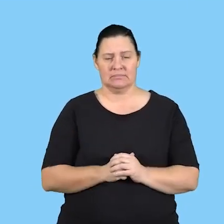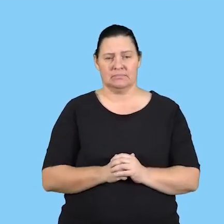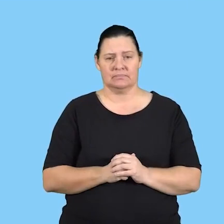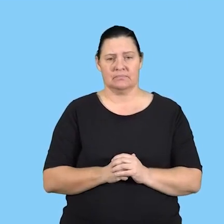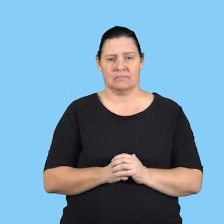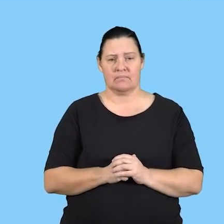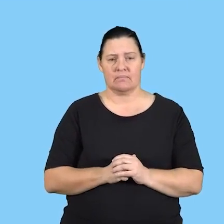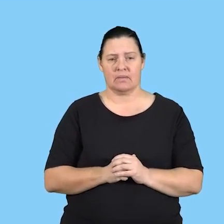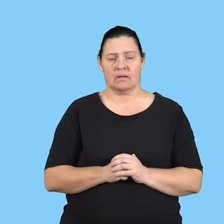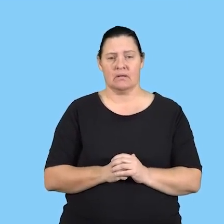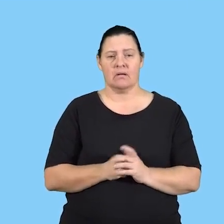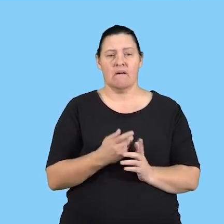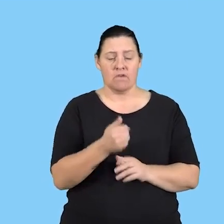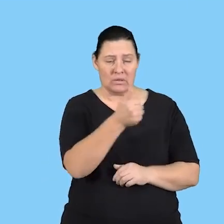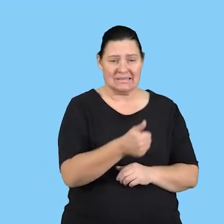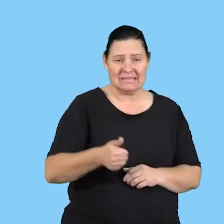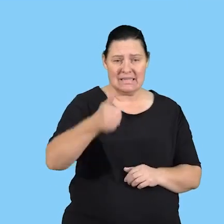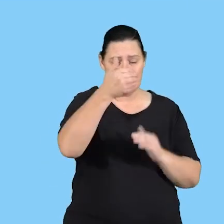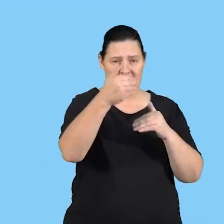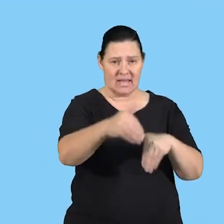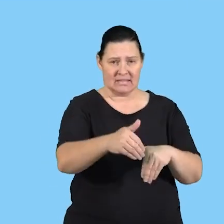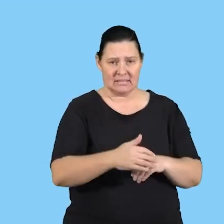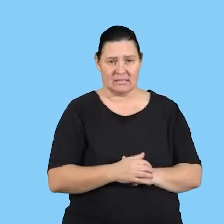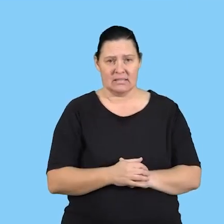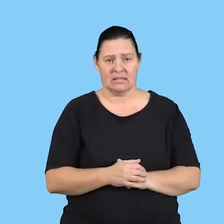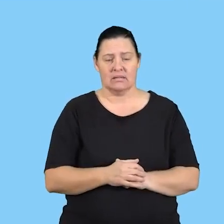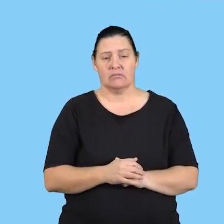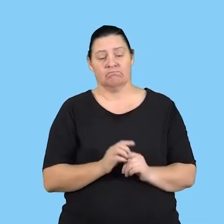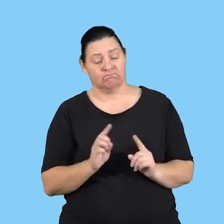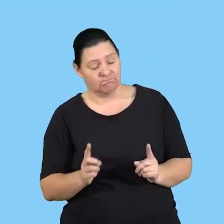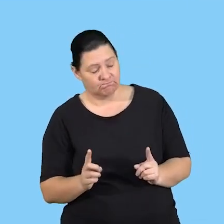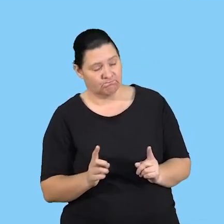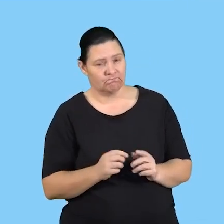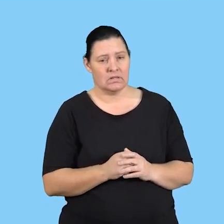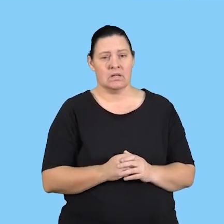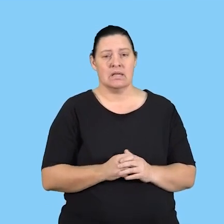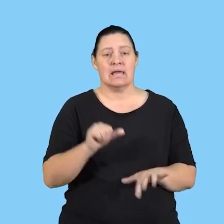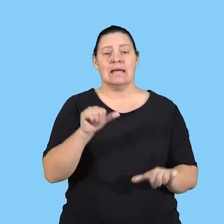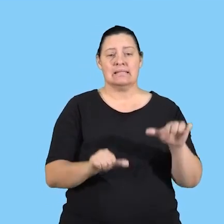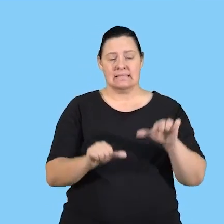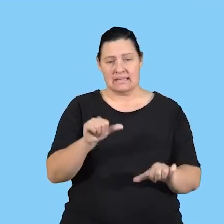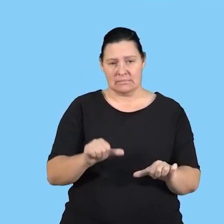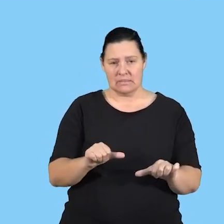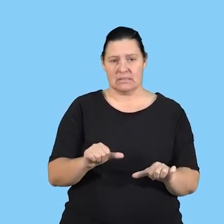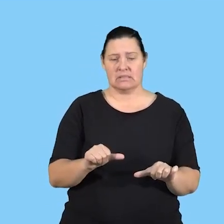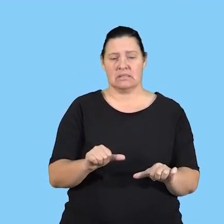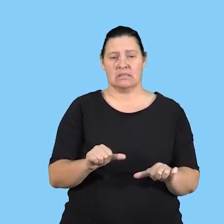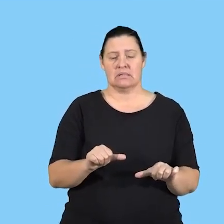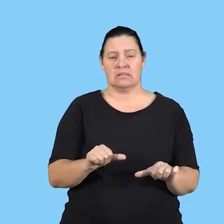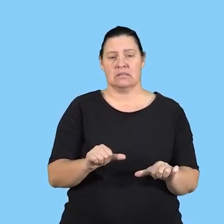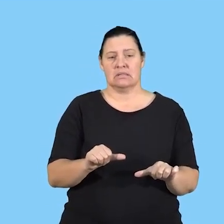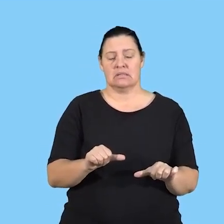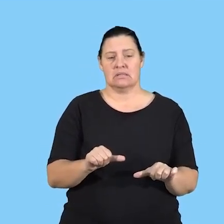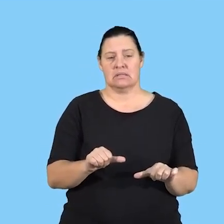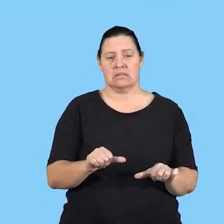6. In the case of the senior phase, however, the assessment